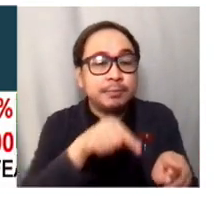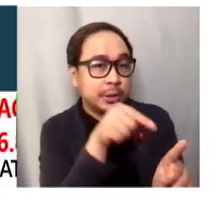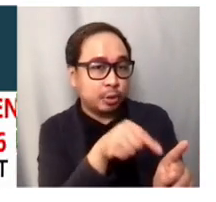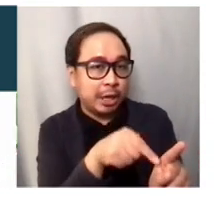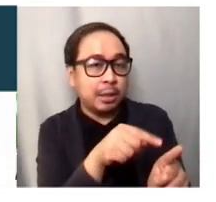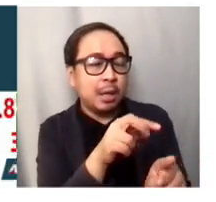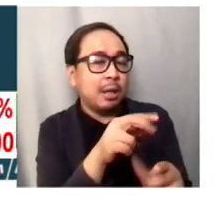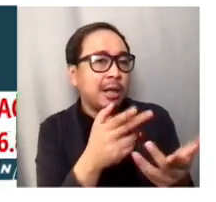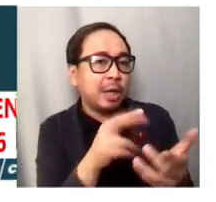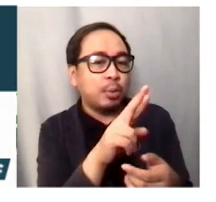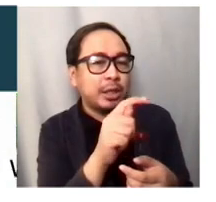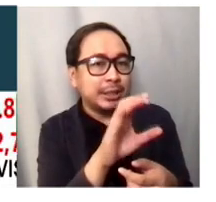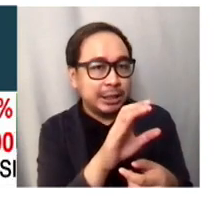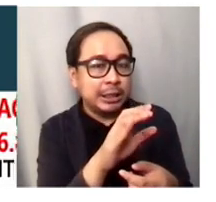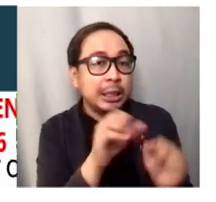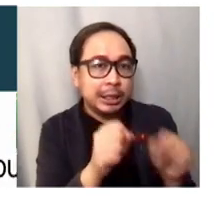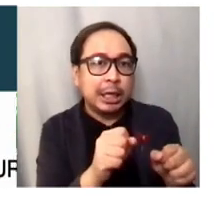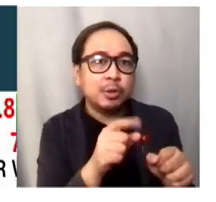ask searching questions